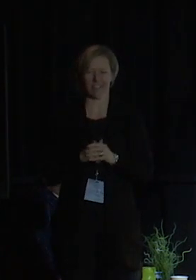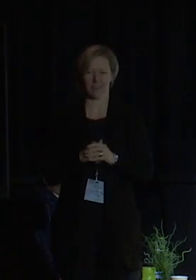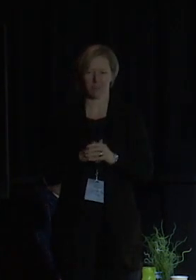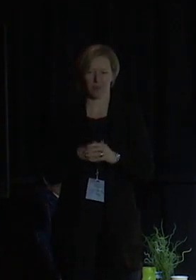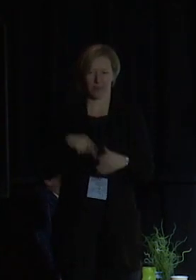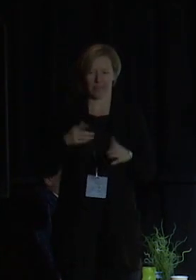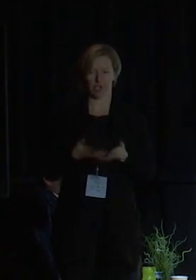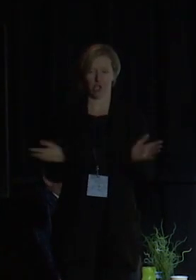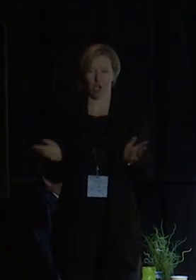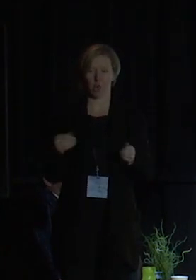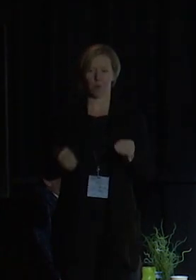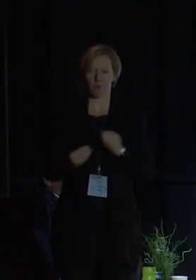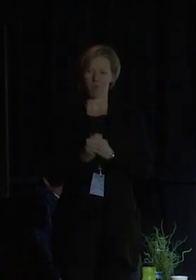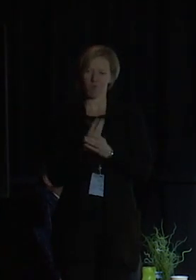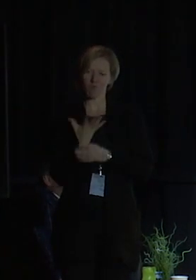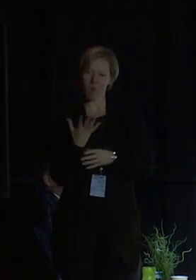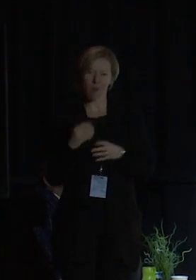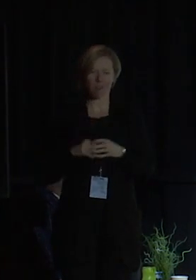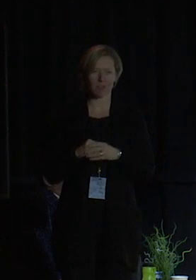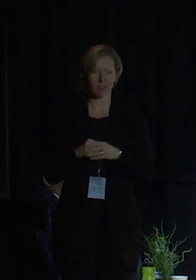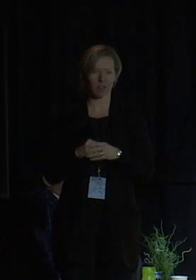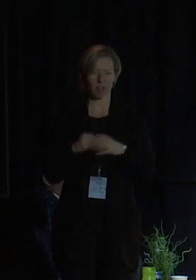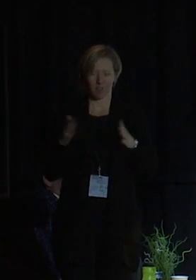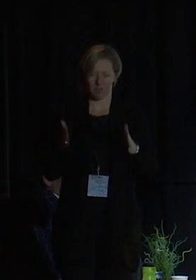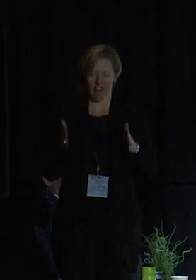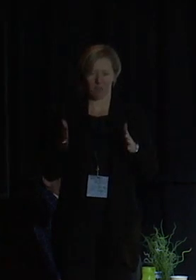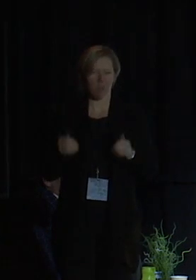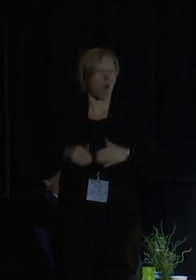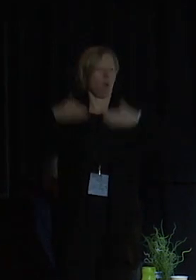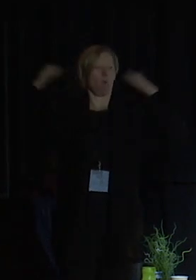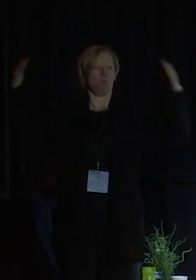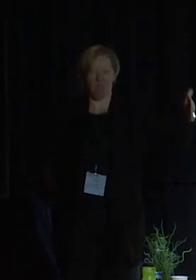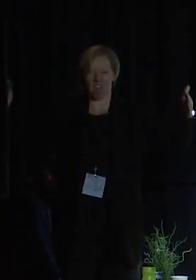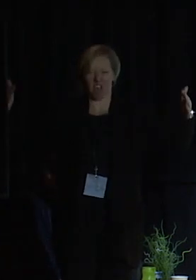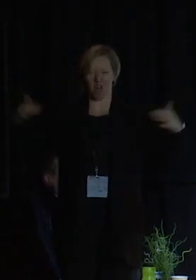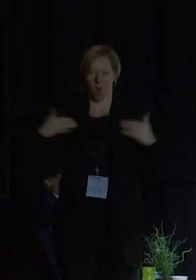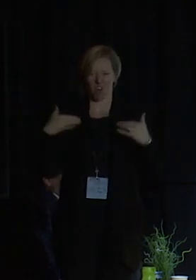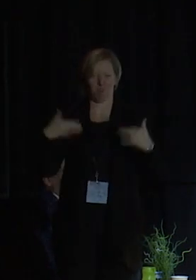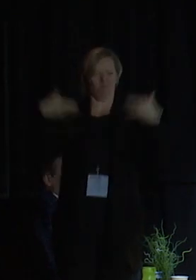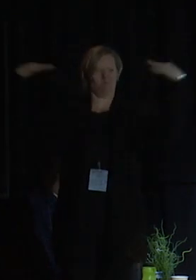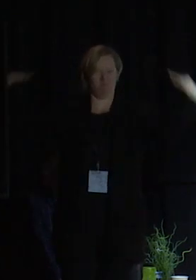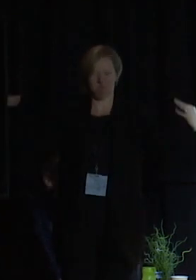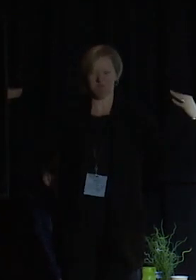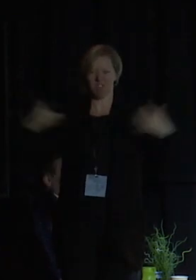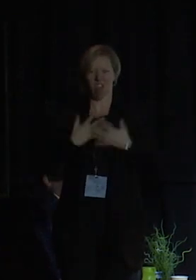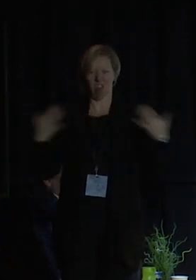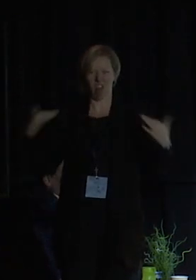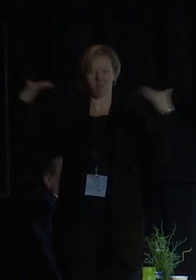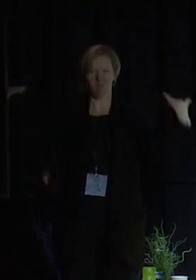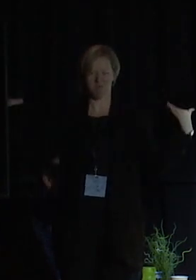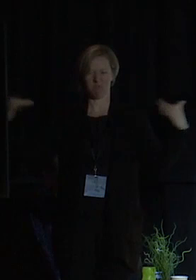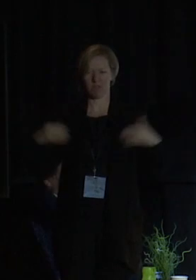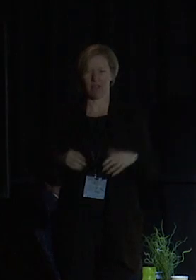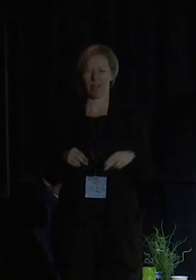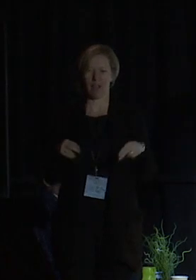to grow from where we are now to like mid to like large scale audiences, like big numbers. And like our themes